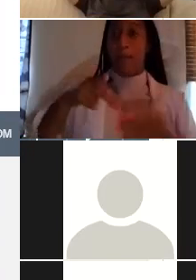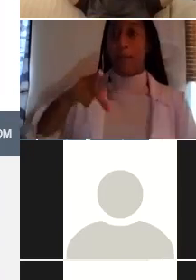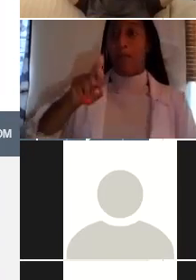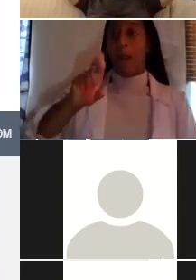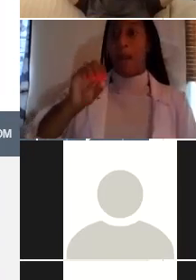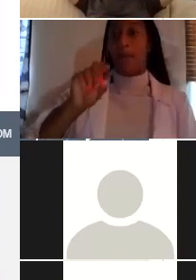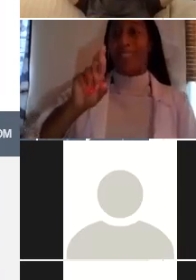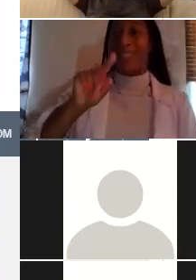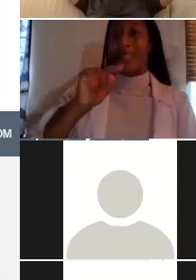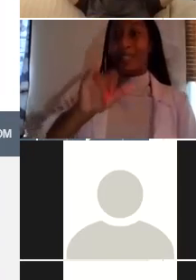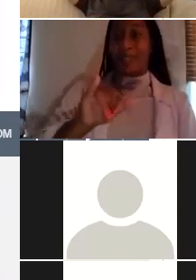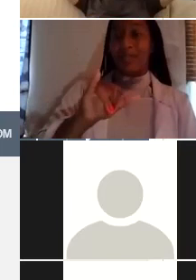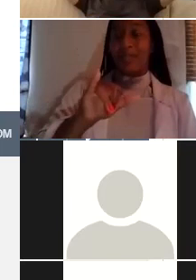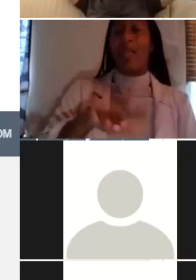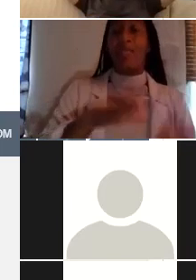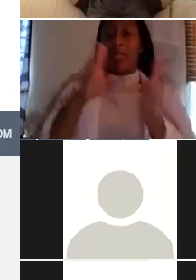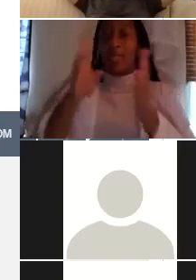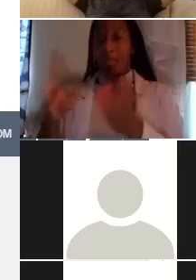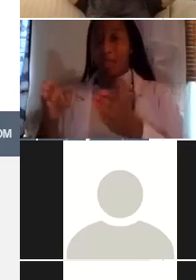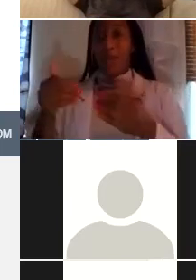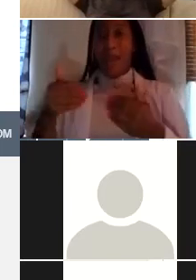but we get close.